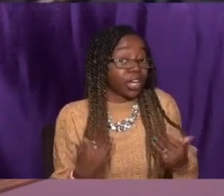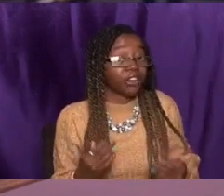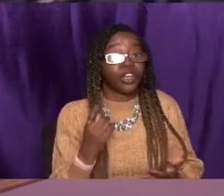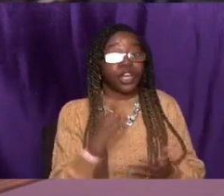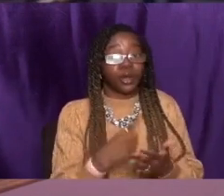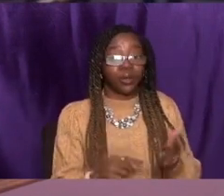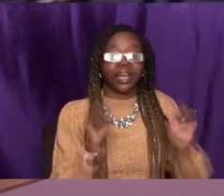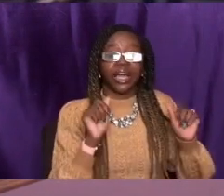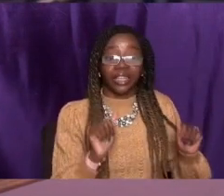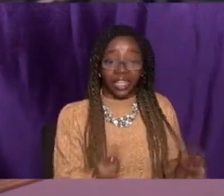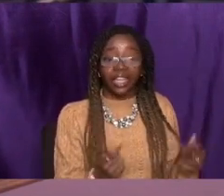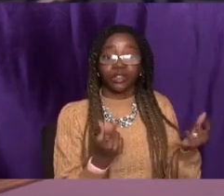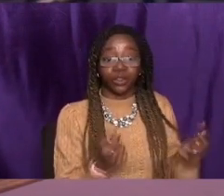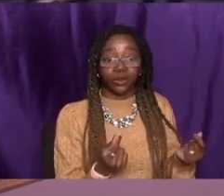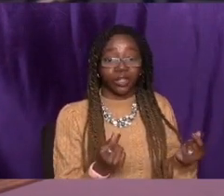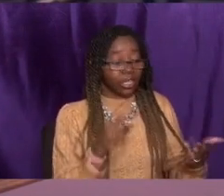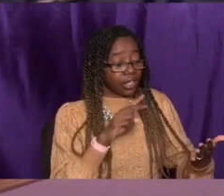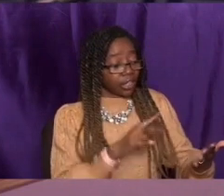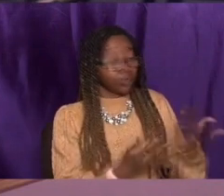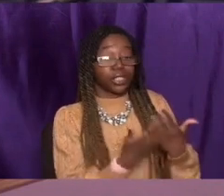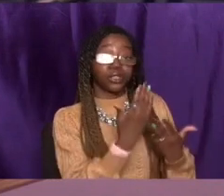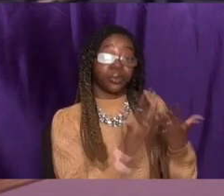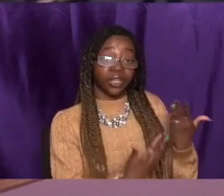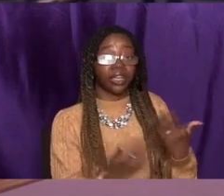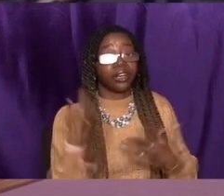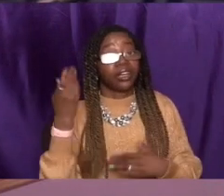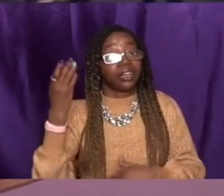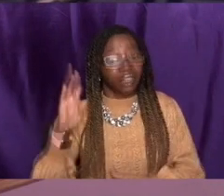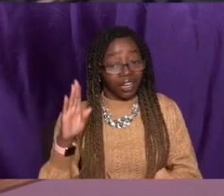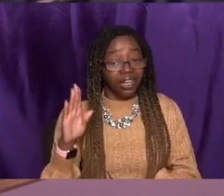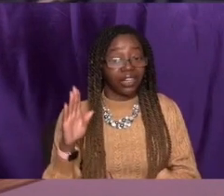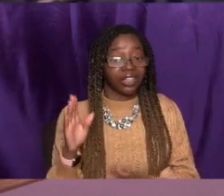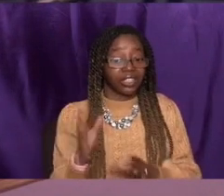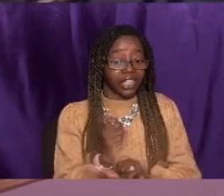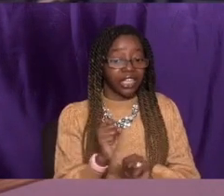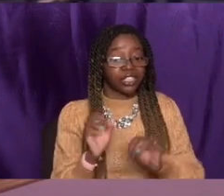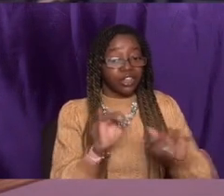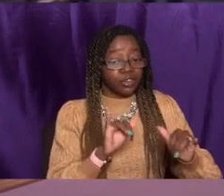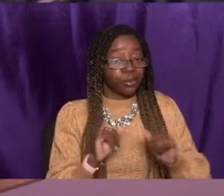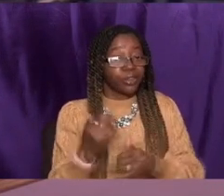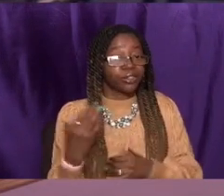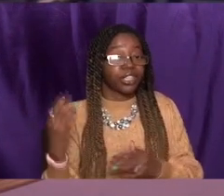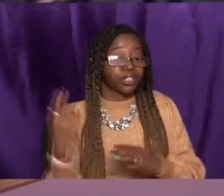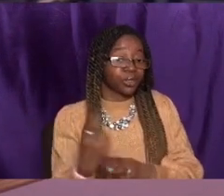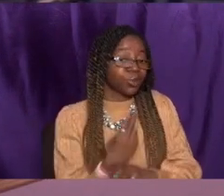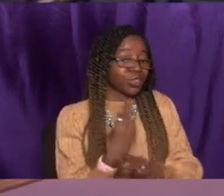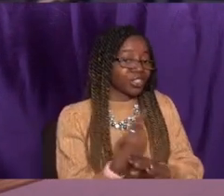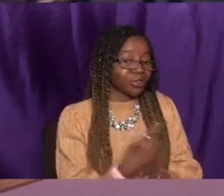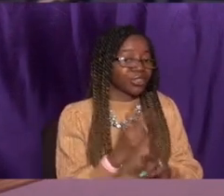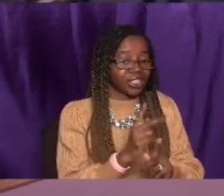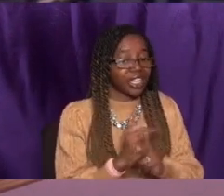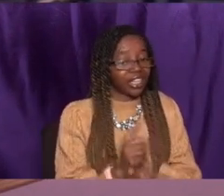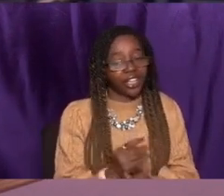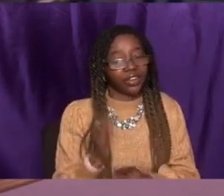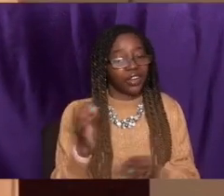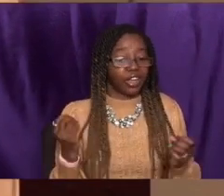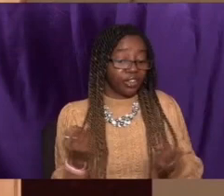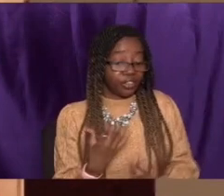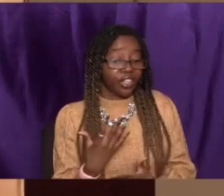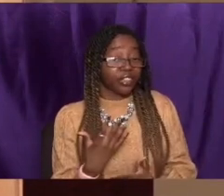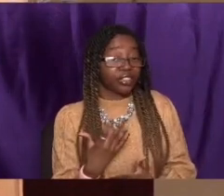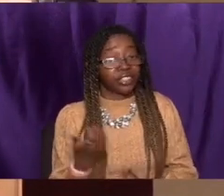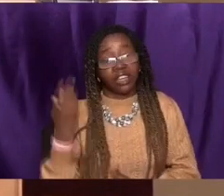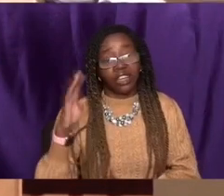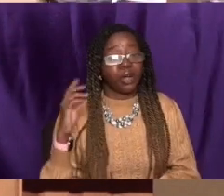I can do. Look at what's in your hand. God takes familiar things and he uses them to take care of most imagined fears. God